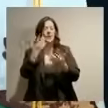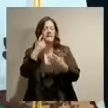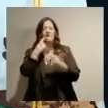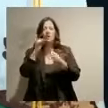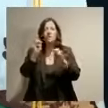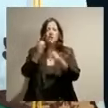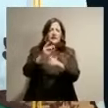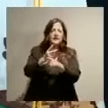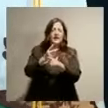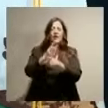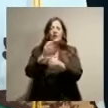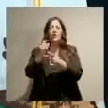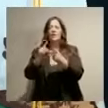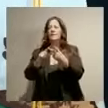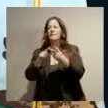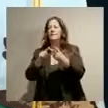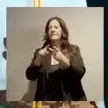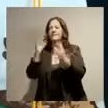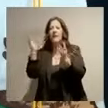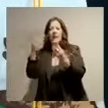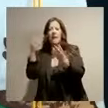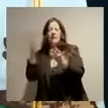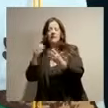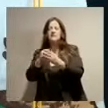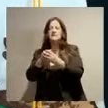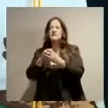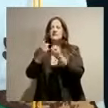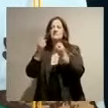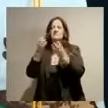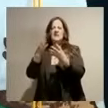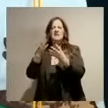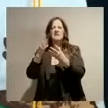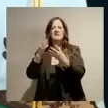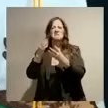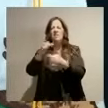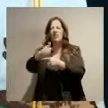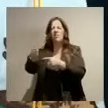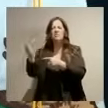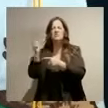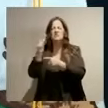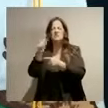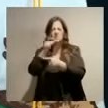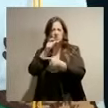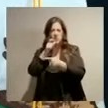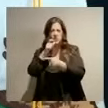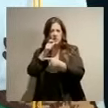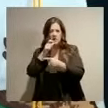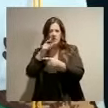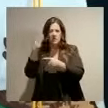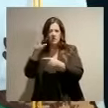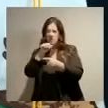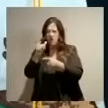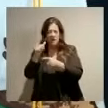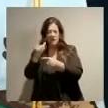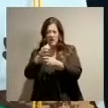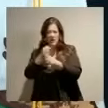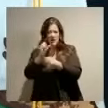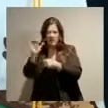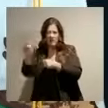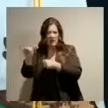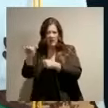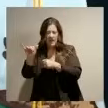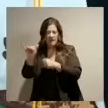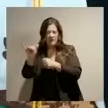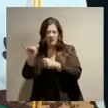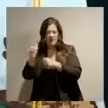emergency care, ambulances, like a bunch of all those others, none of them are happening.